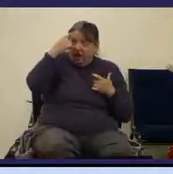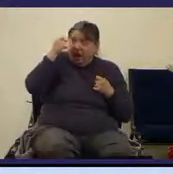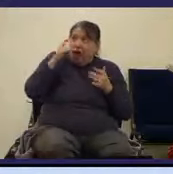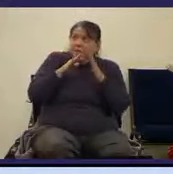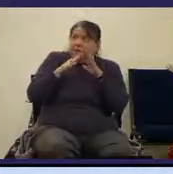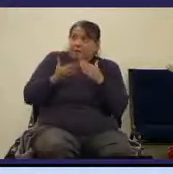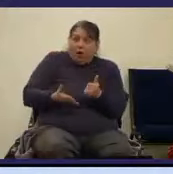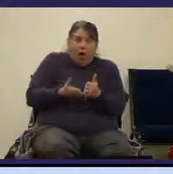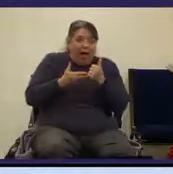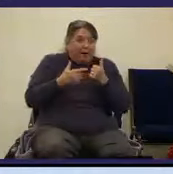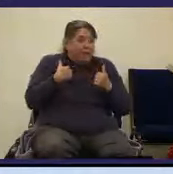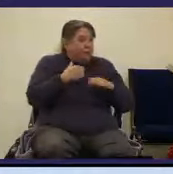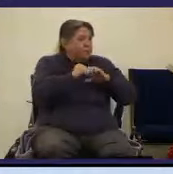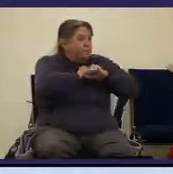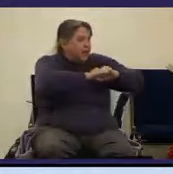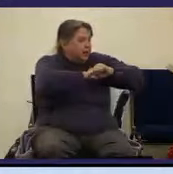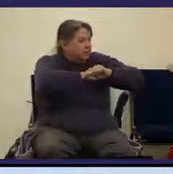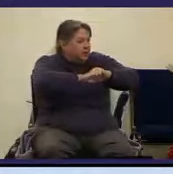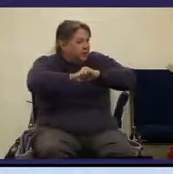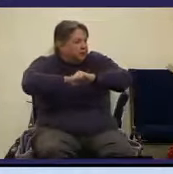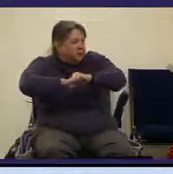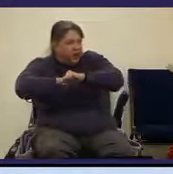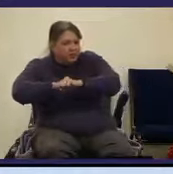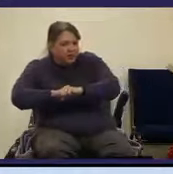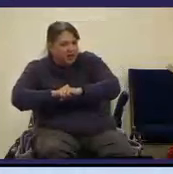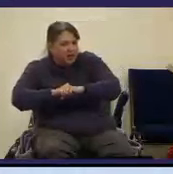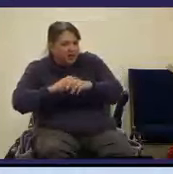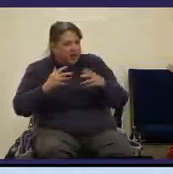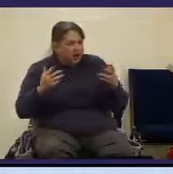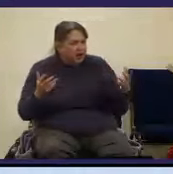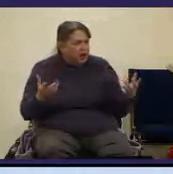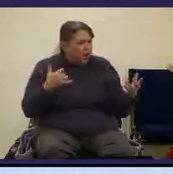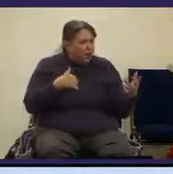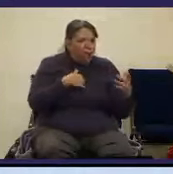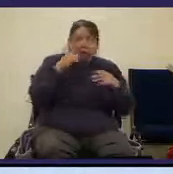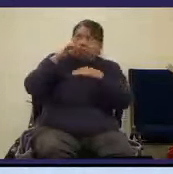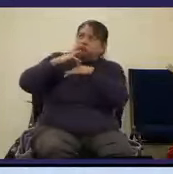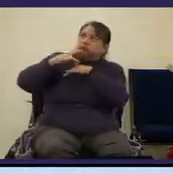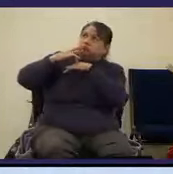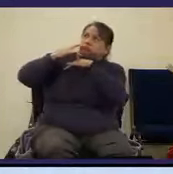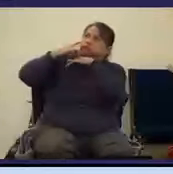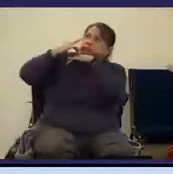we're meditating on his word. And so there's